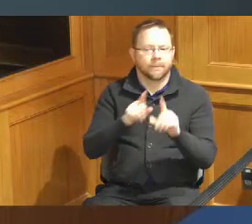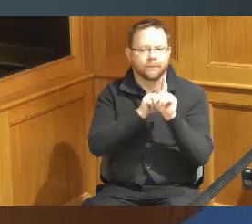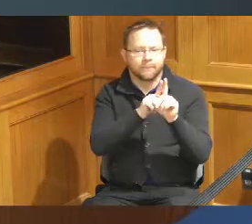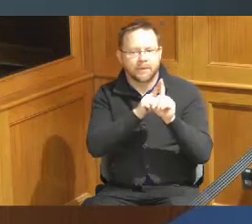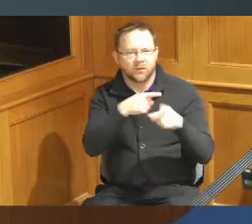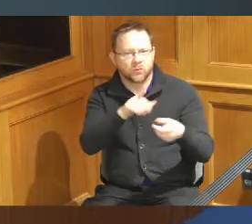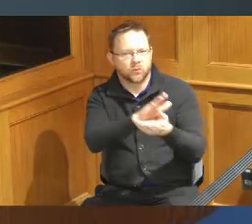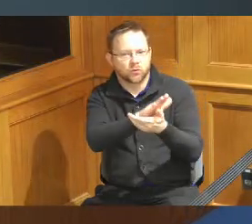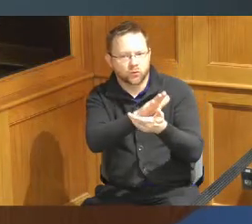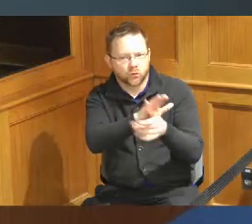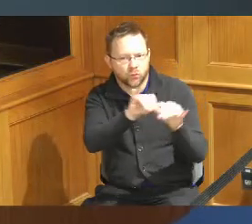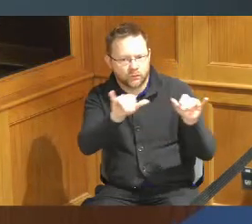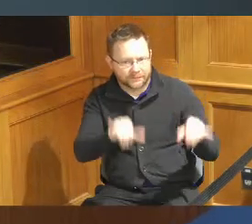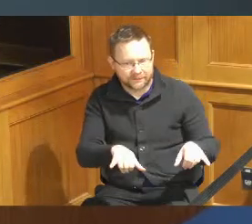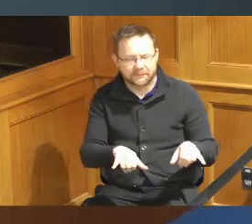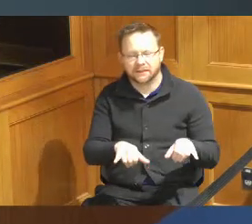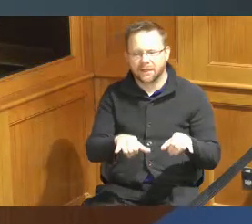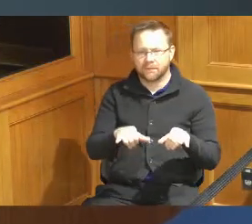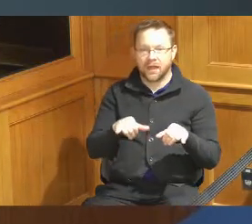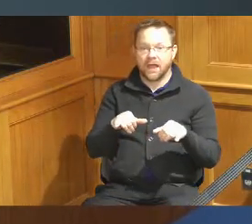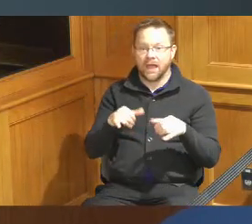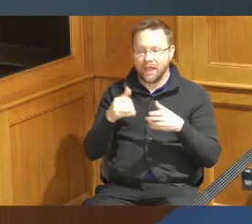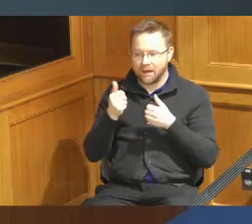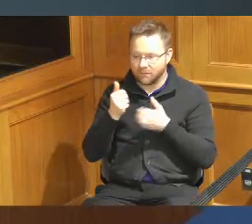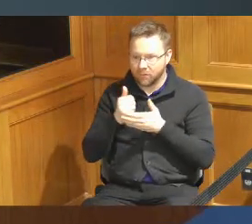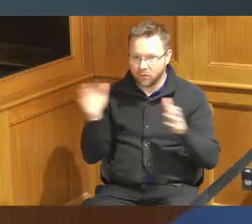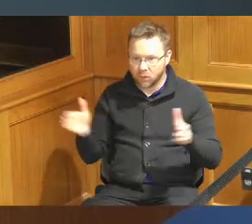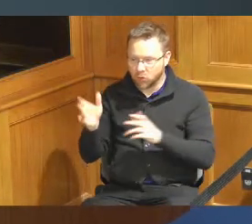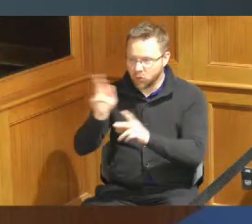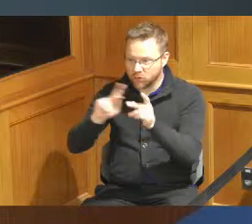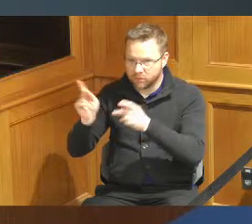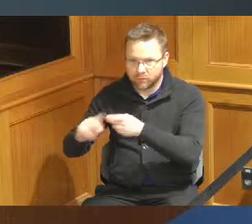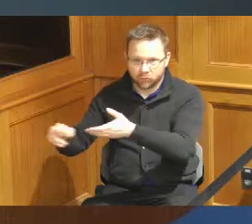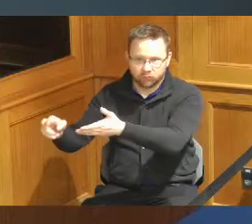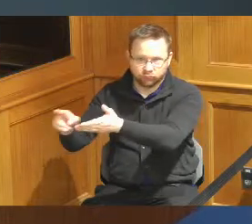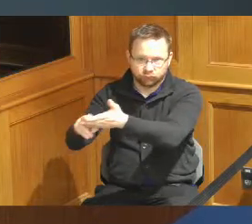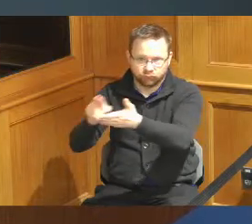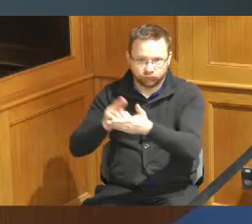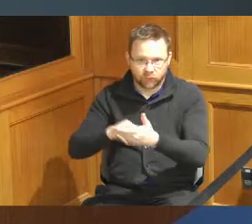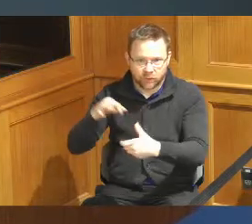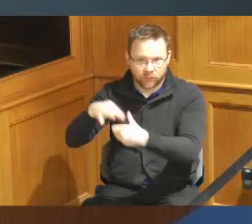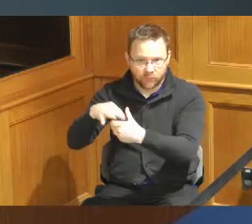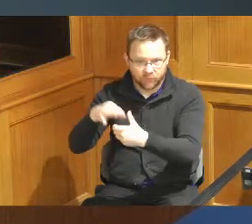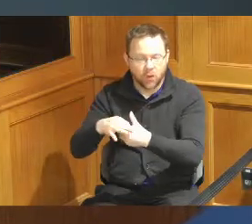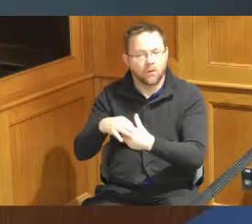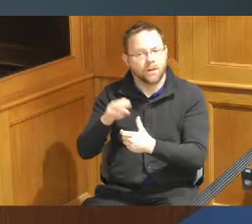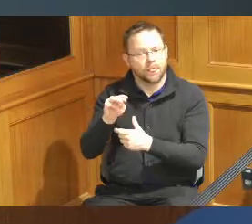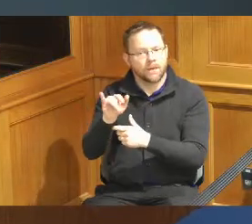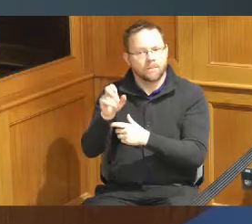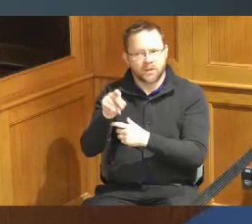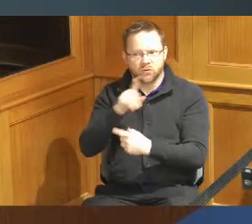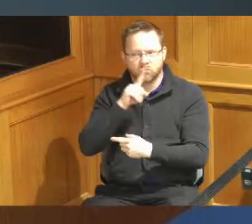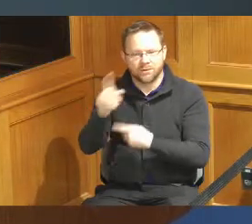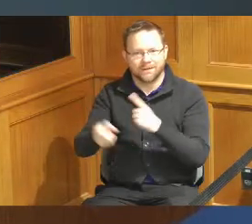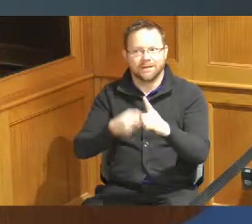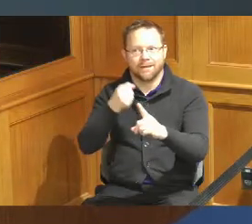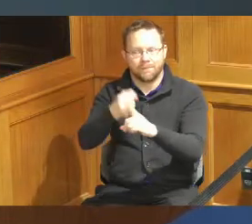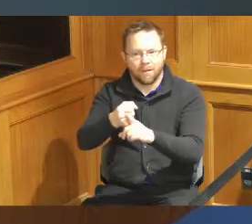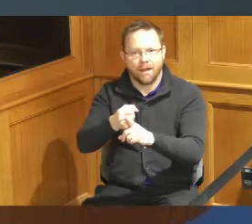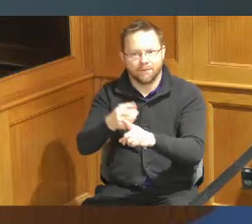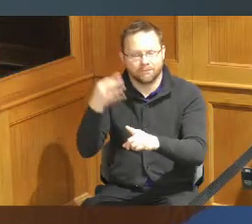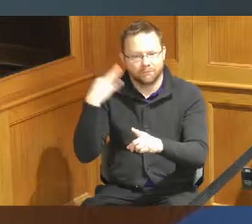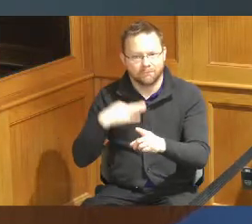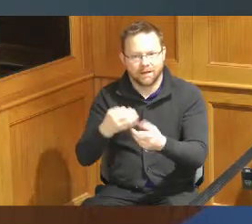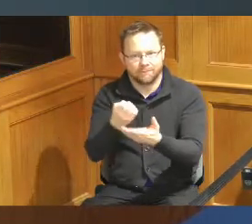and registering hundreds of people to vote. The Prince Hall Masons have had a significant economic impact in Hamilton